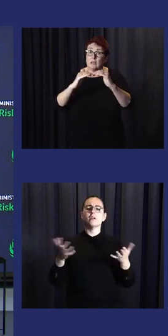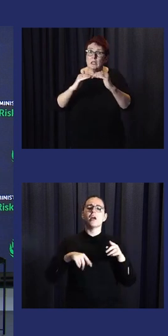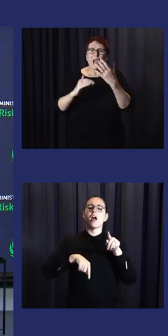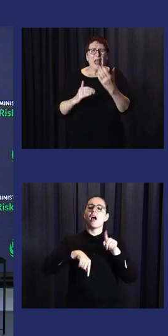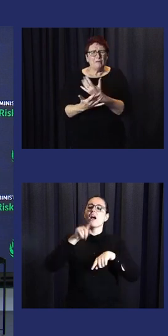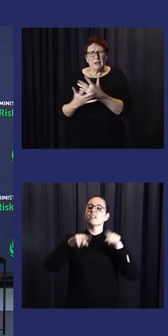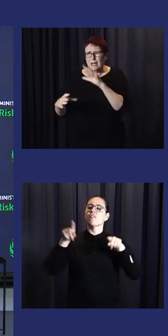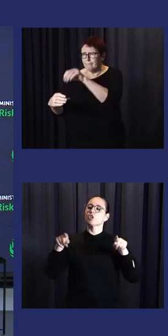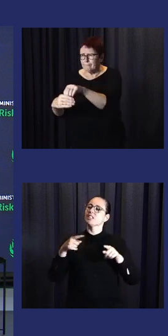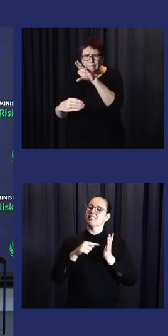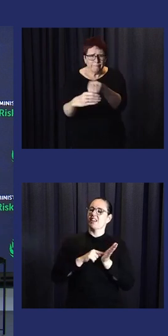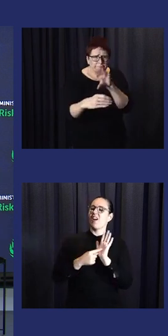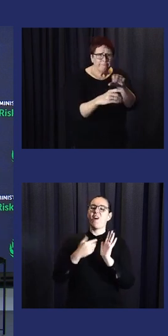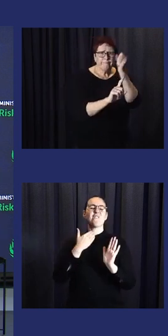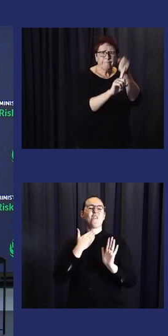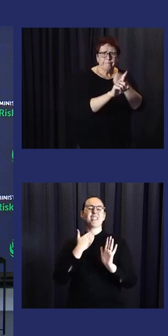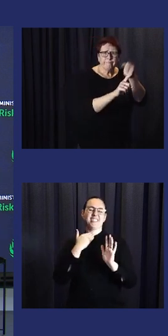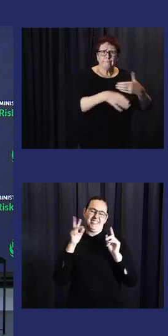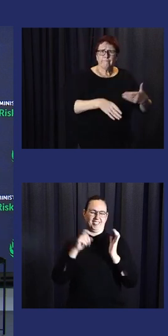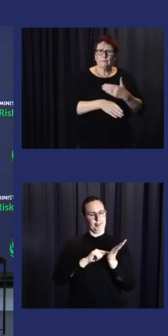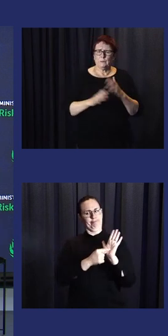movement roles.